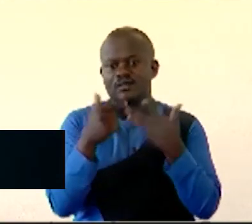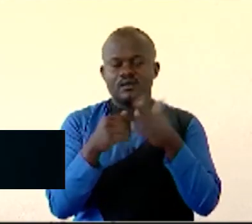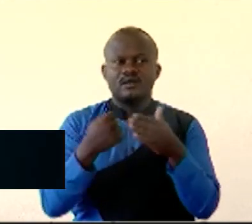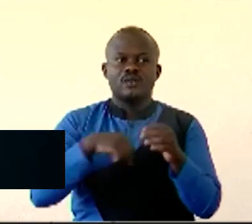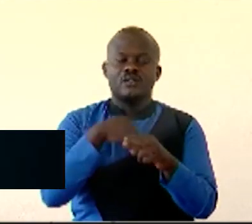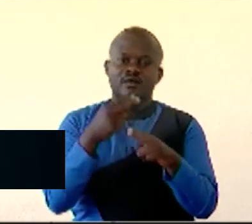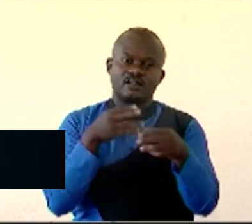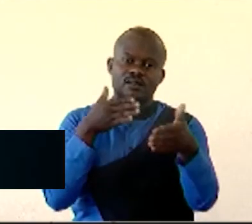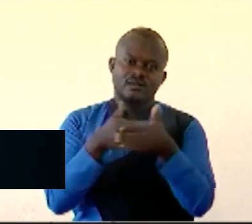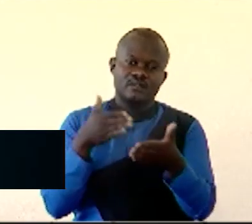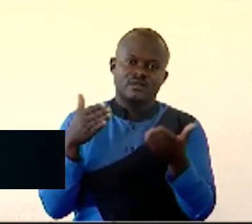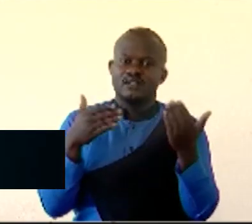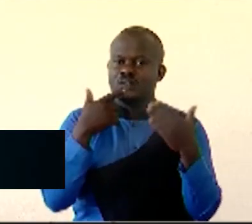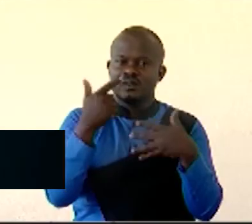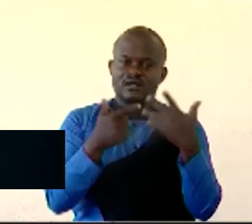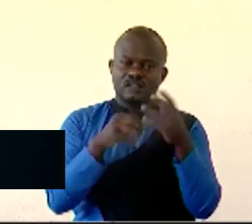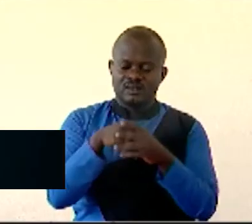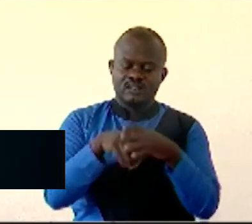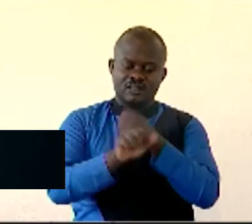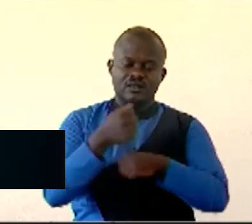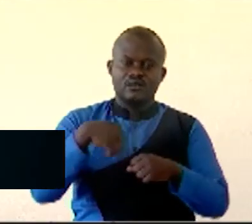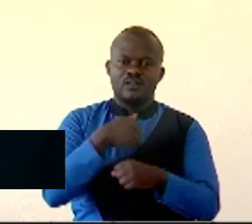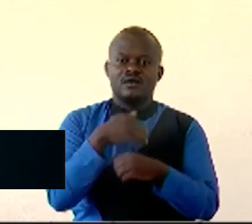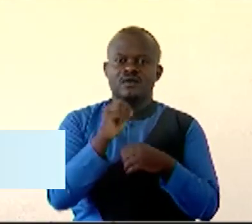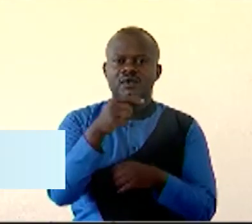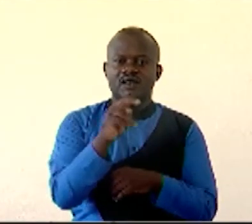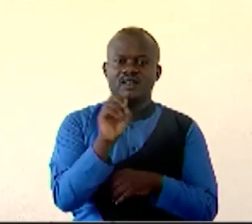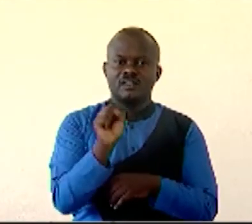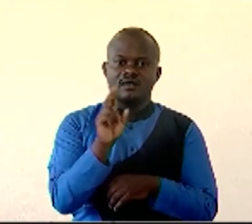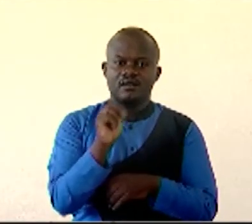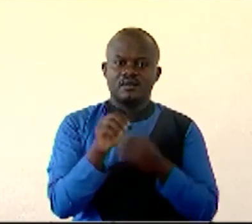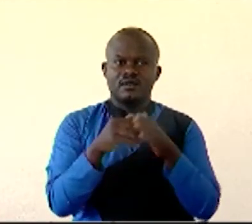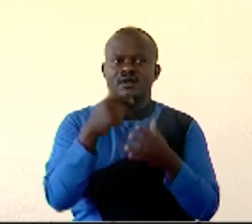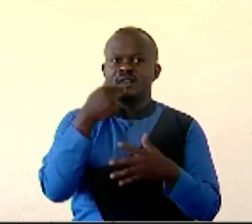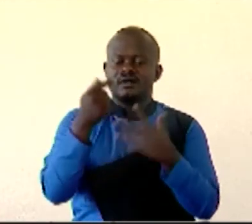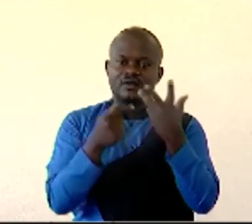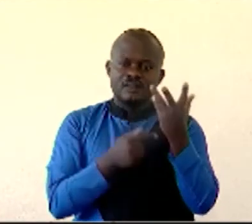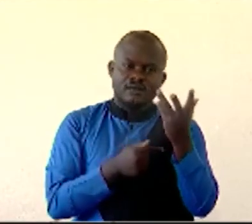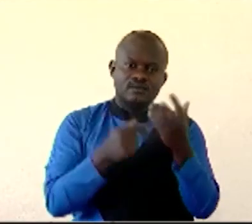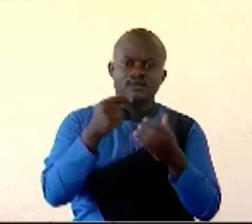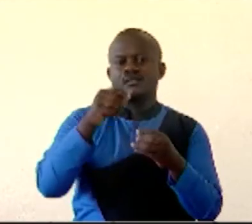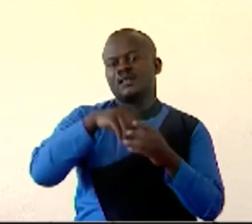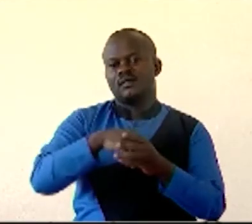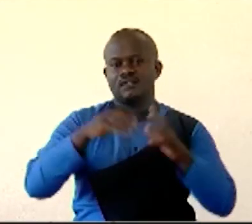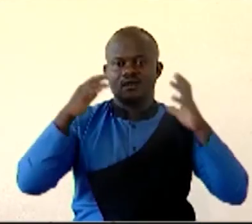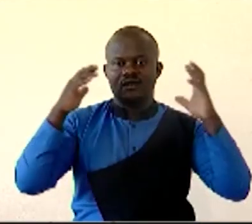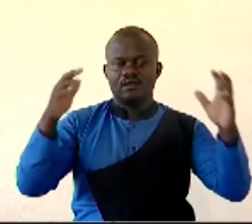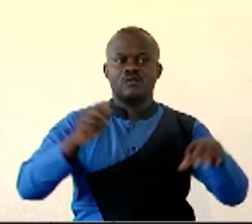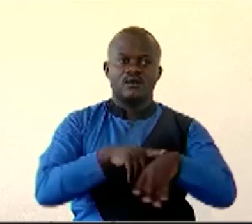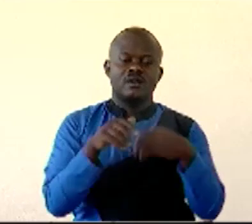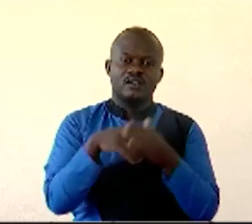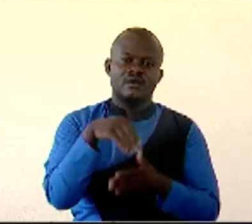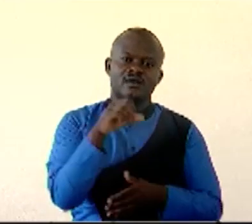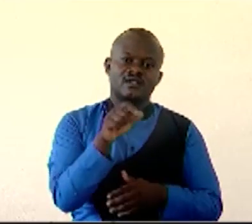limiting reagent. So in this reaction we have, magnesium is the substance in excess, while sulfur is